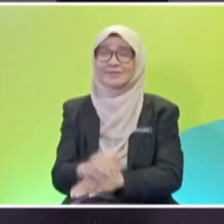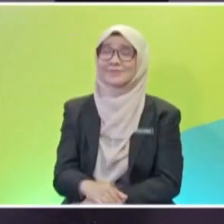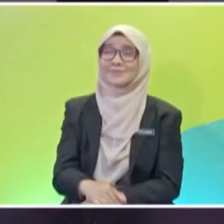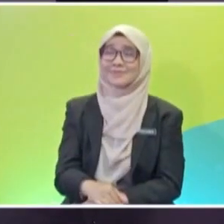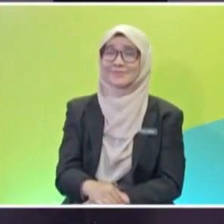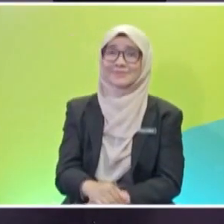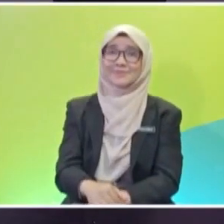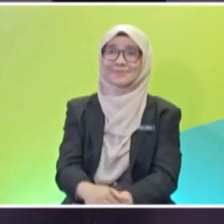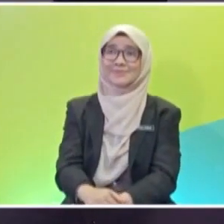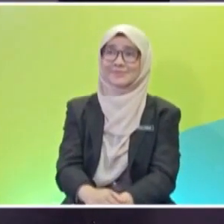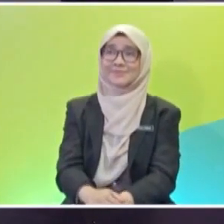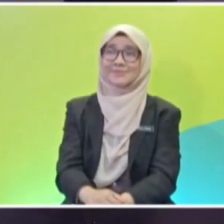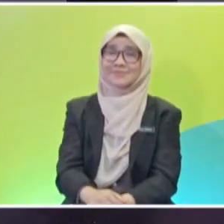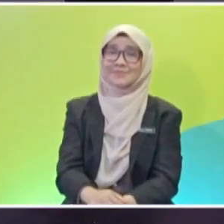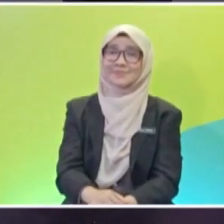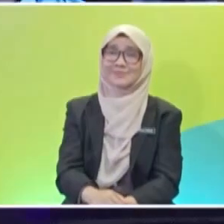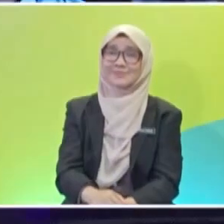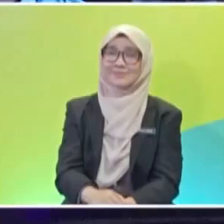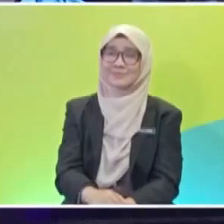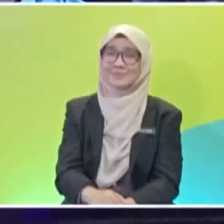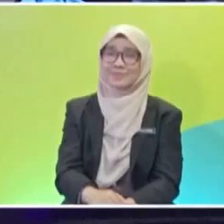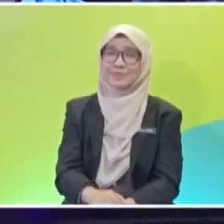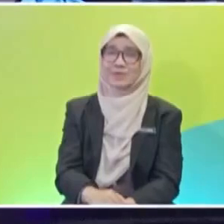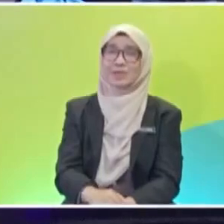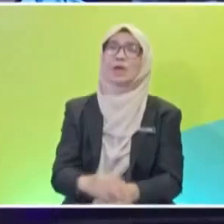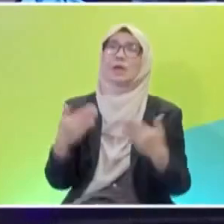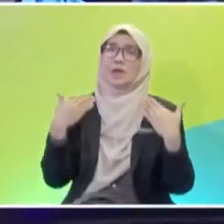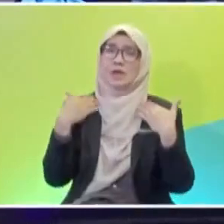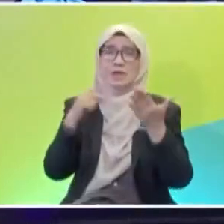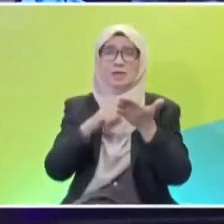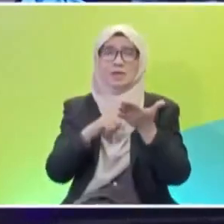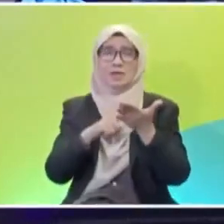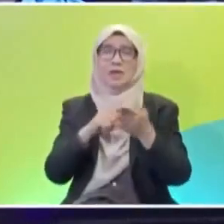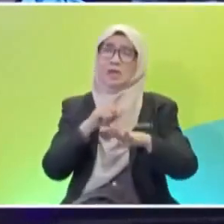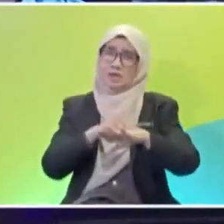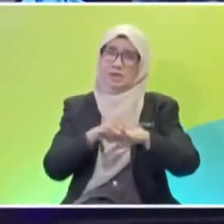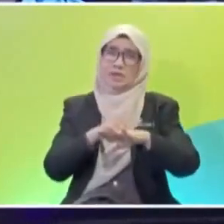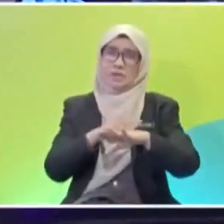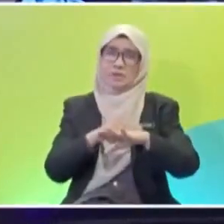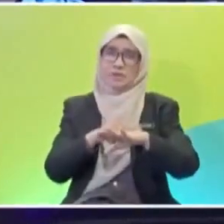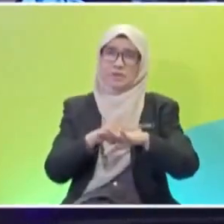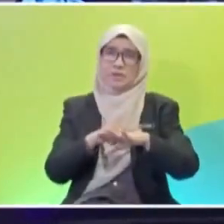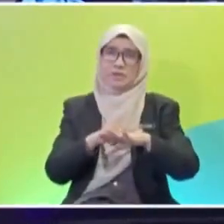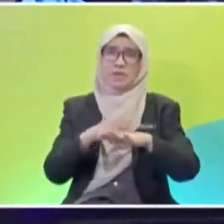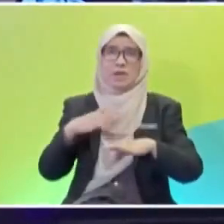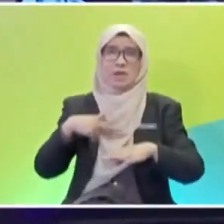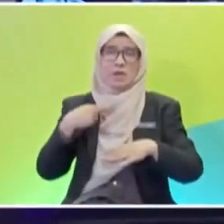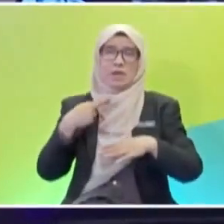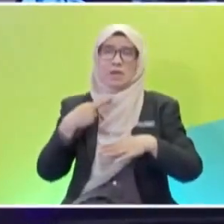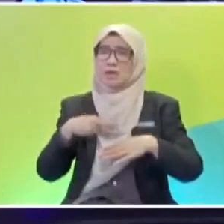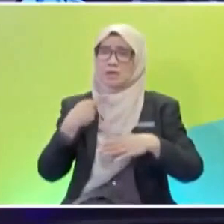right. Herself or himself. What do you think? Yes, I believe sometimes people feel uncomfortable with how they look. They are being judged for it.